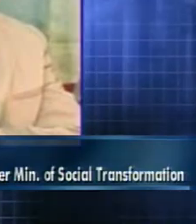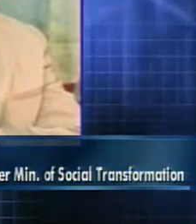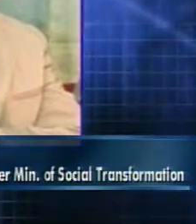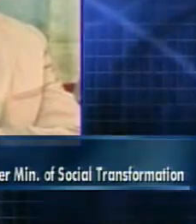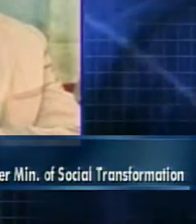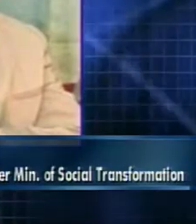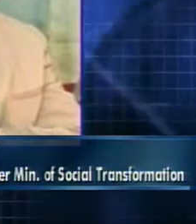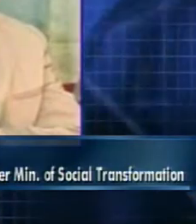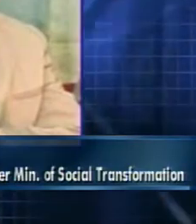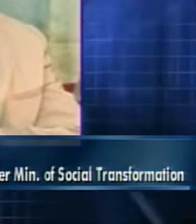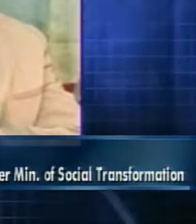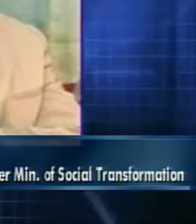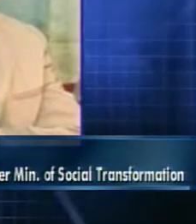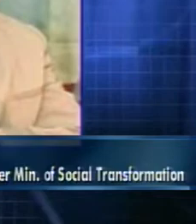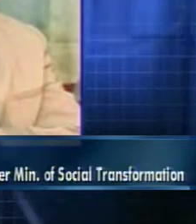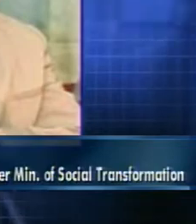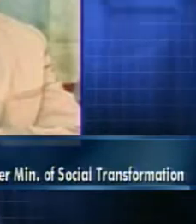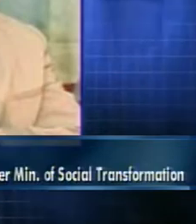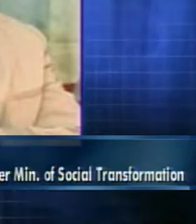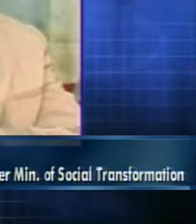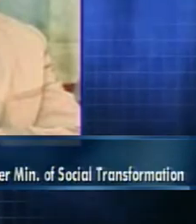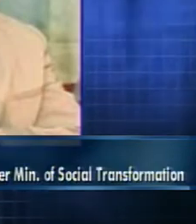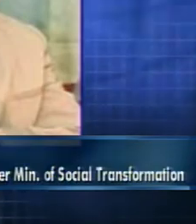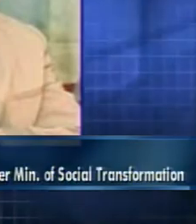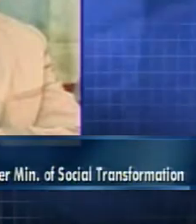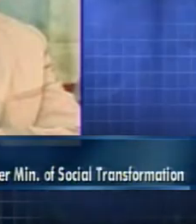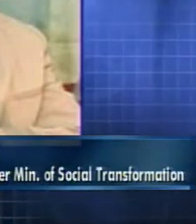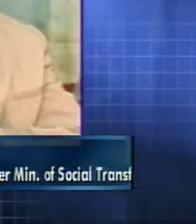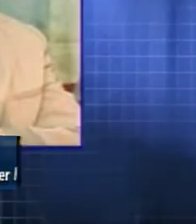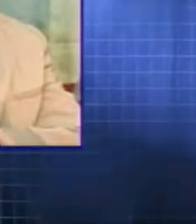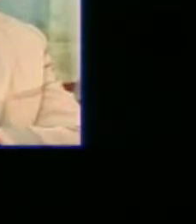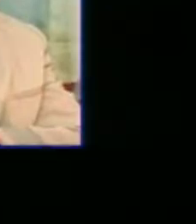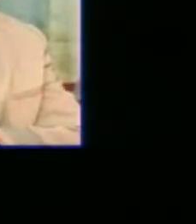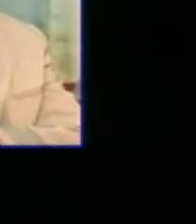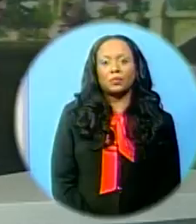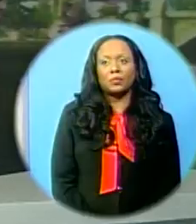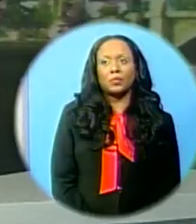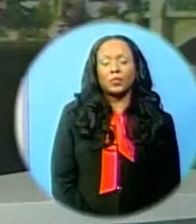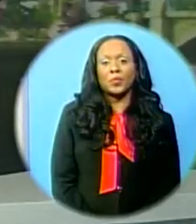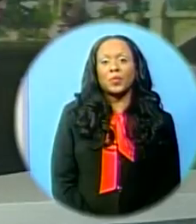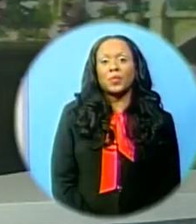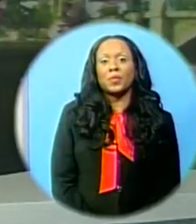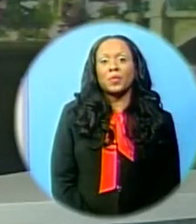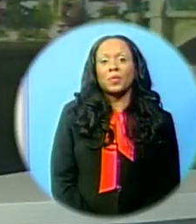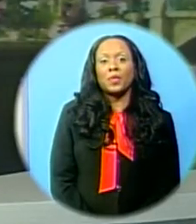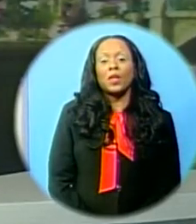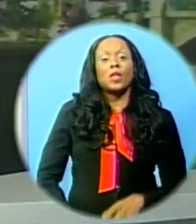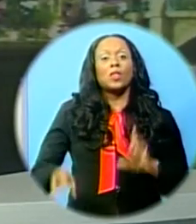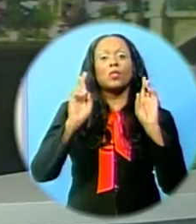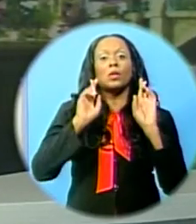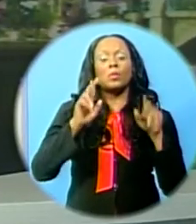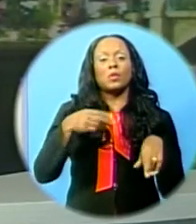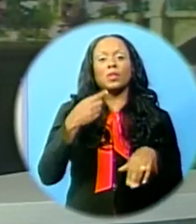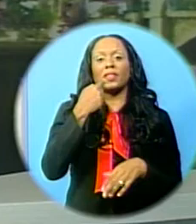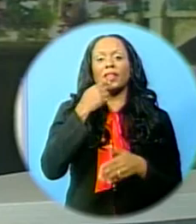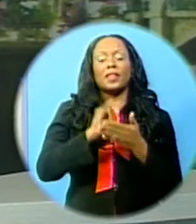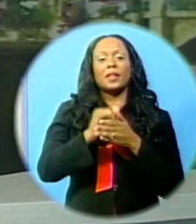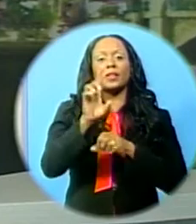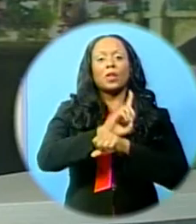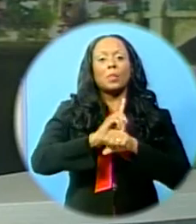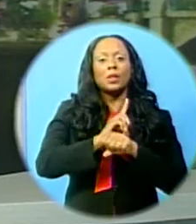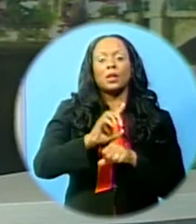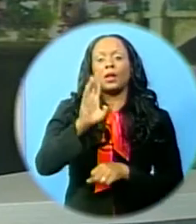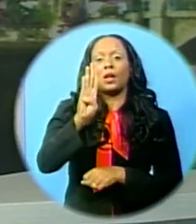of the goals as set up by the Millennium Development Goals. The report, however, notes